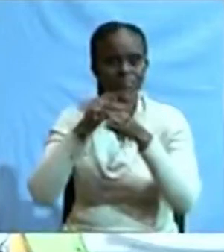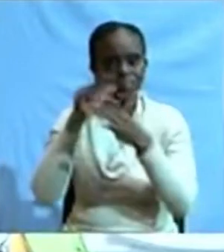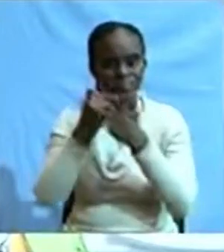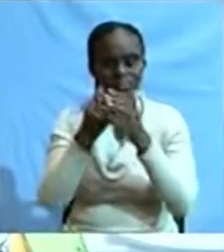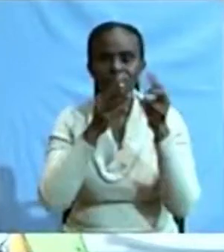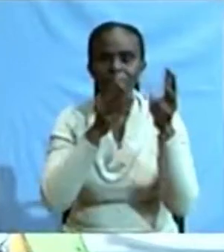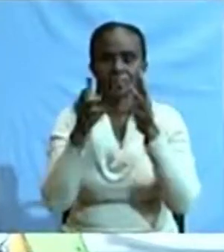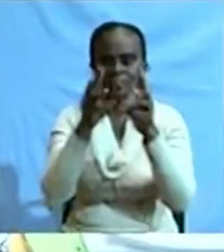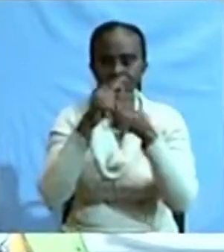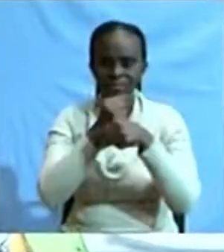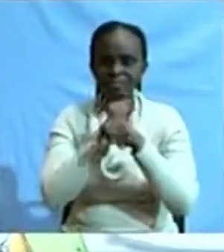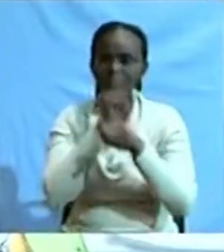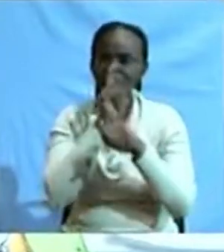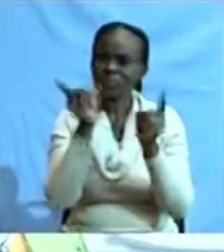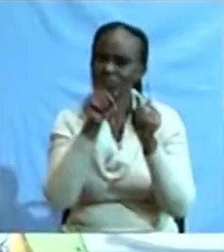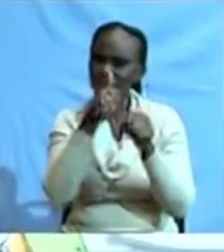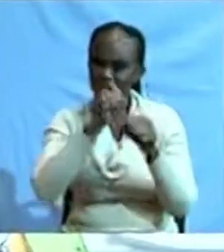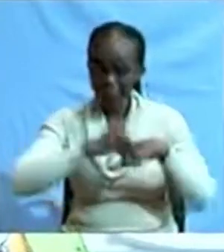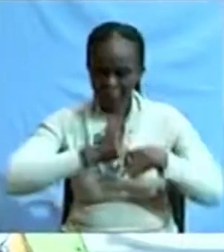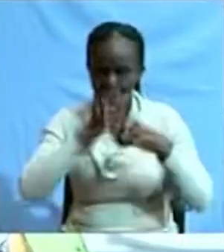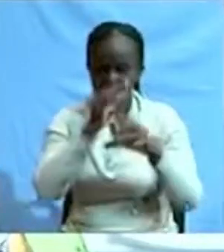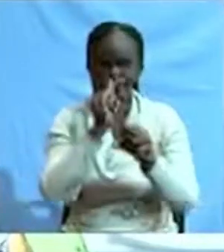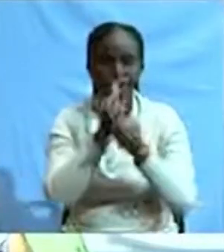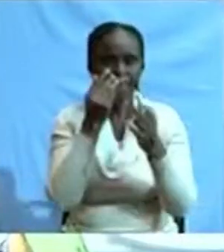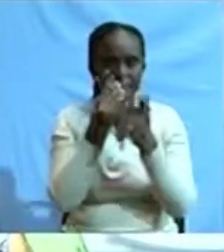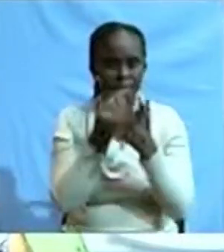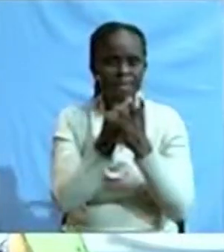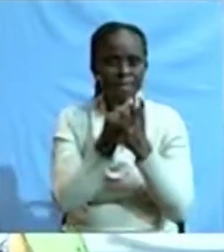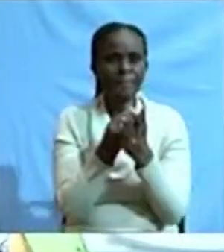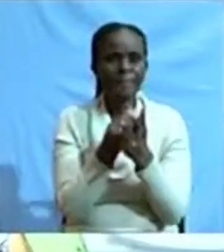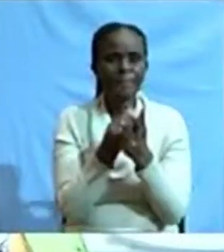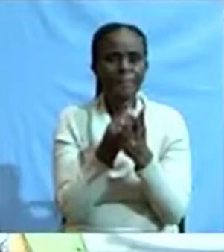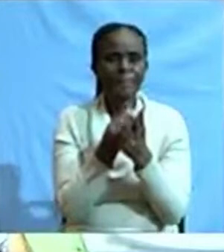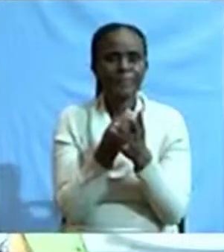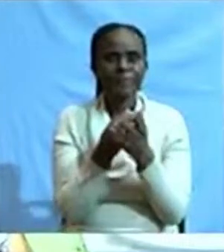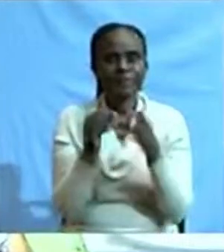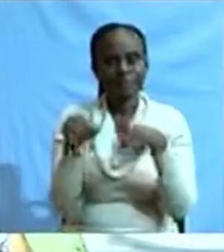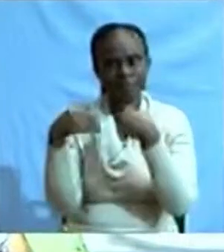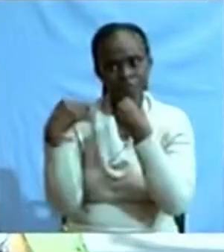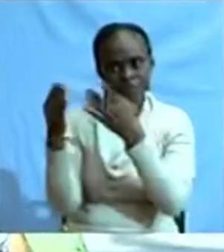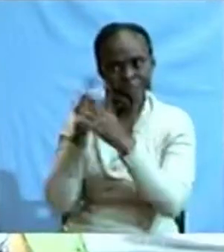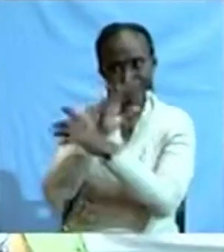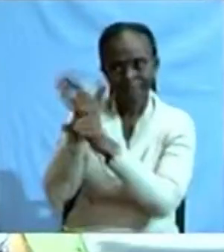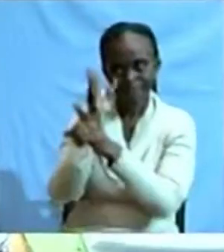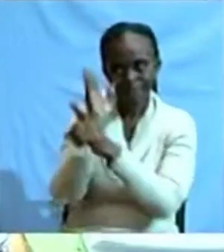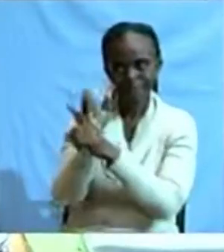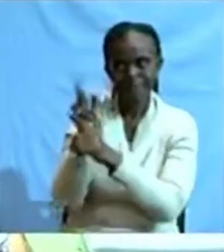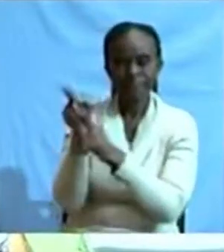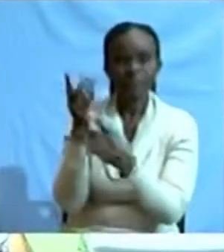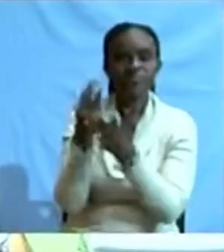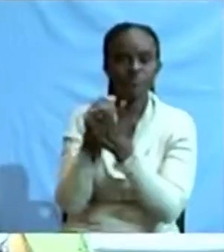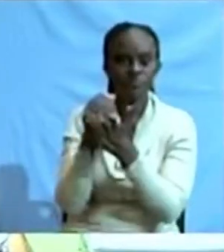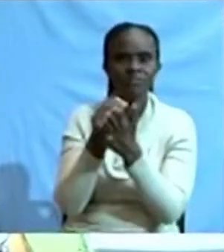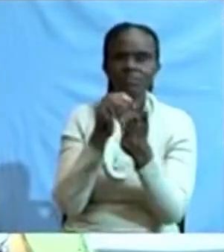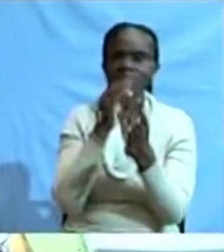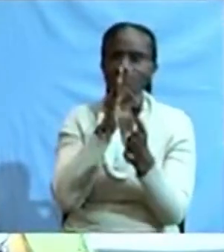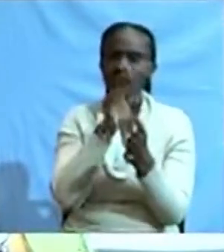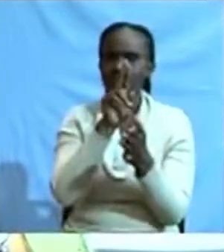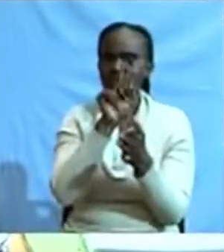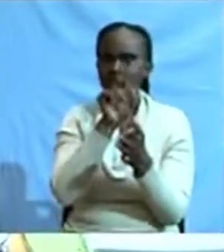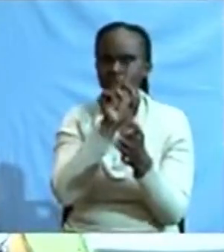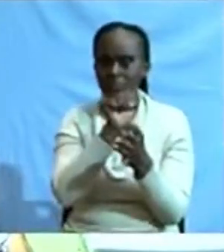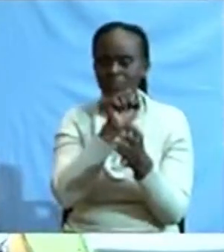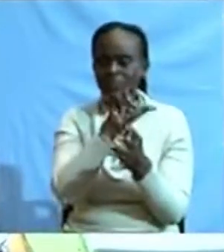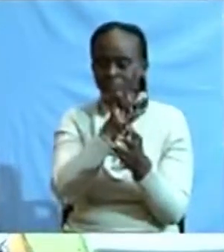sure that when we receive the equalization, we channel it towards the capital funds. The